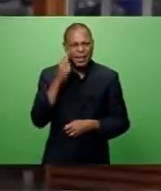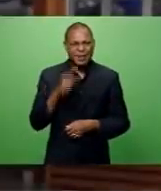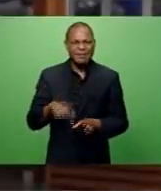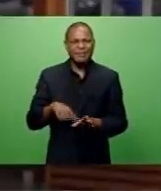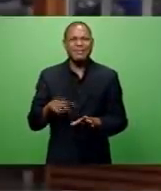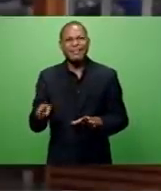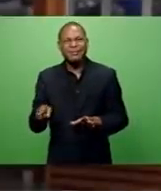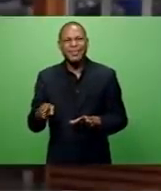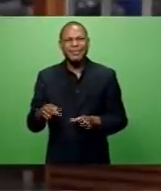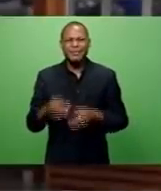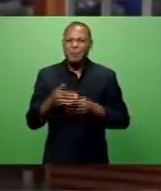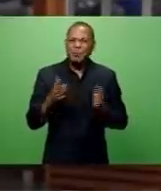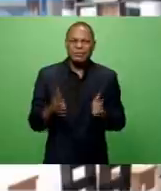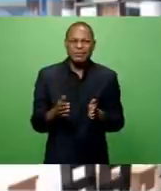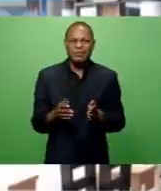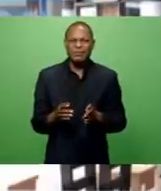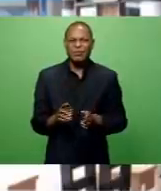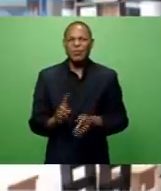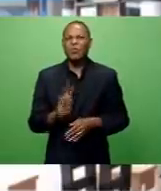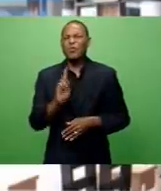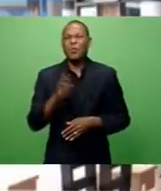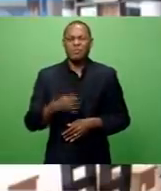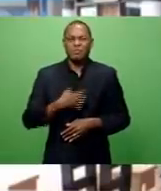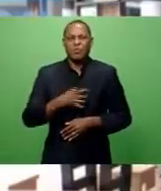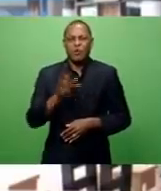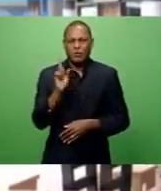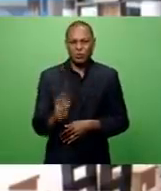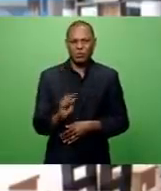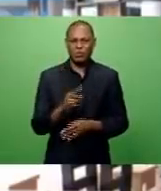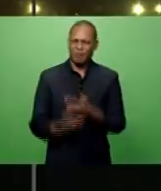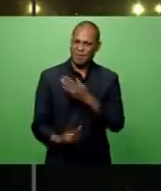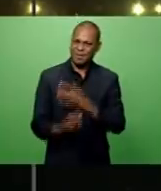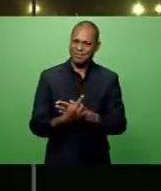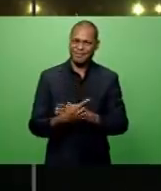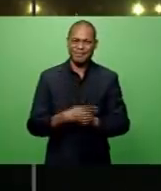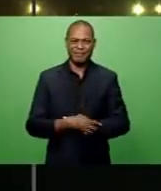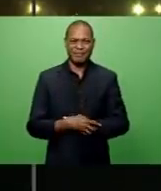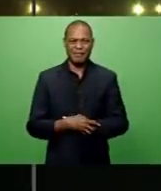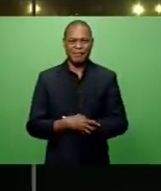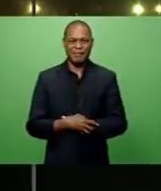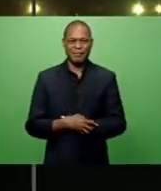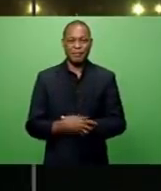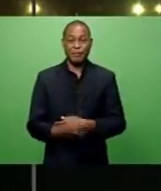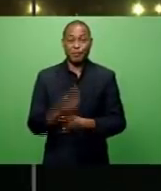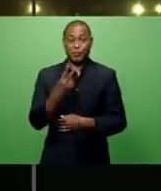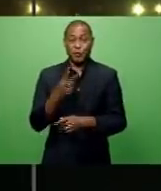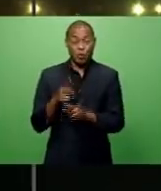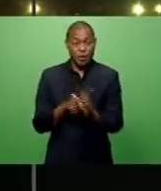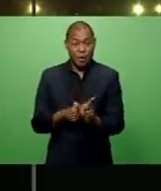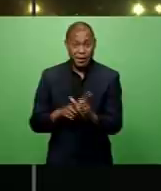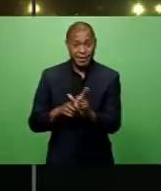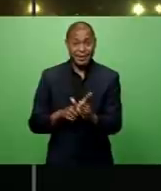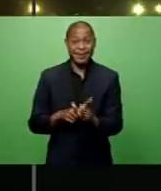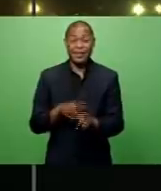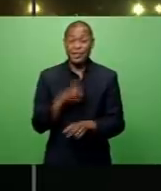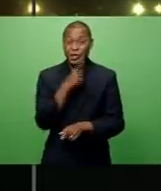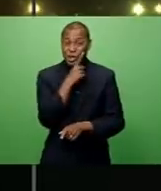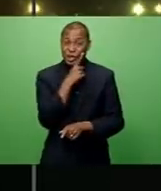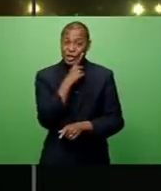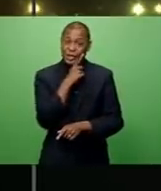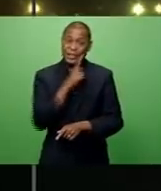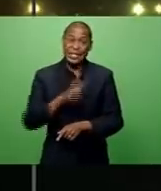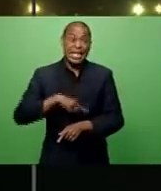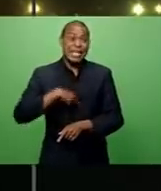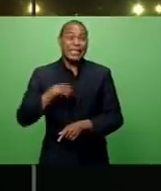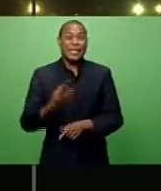is also critical. Felipe Naikaso, FBC News. 2 young Fijian girls will be sent to space camp